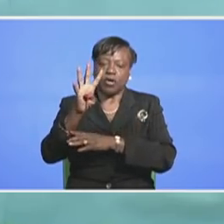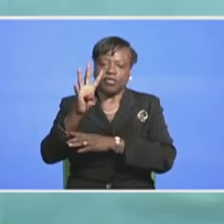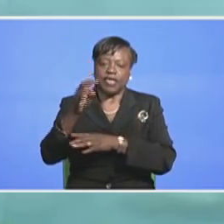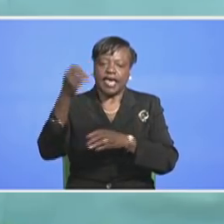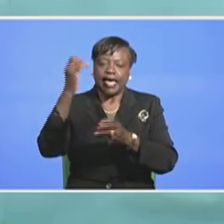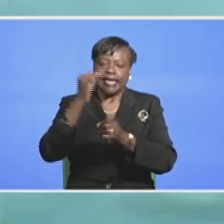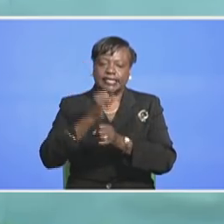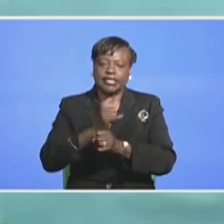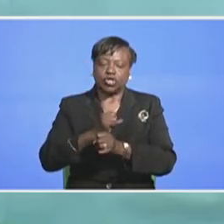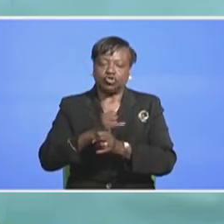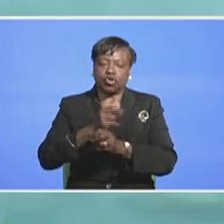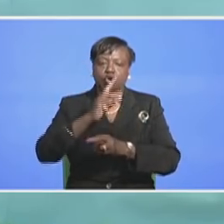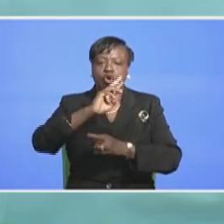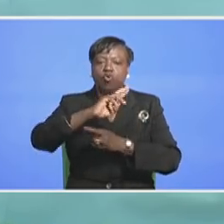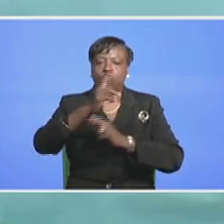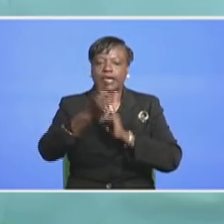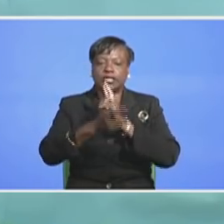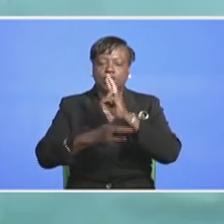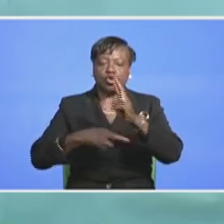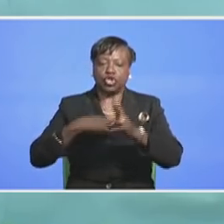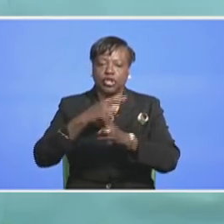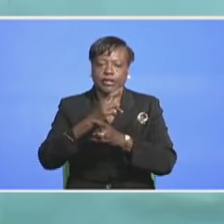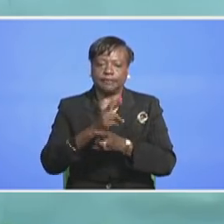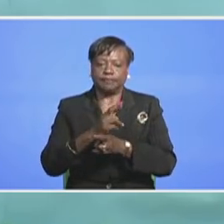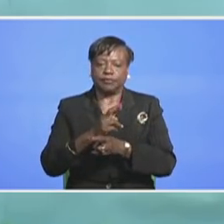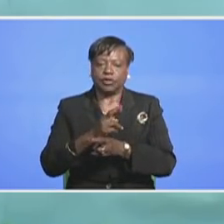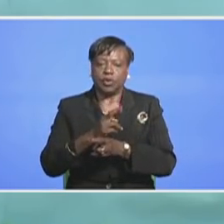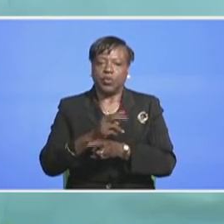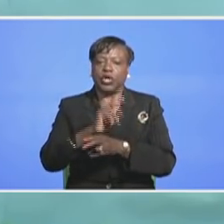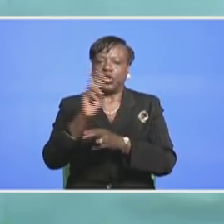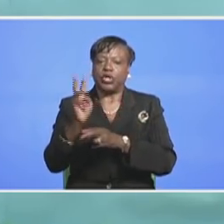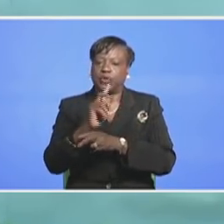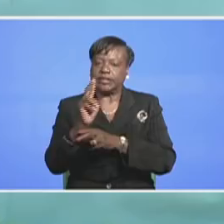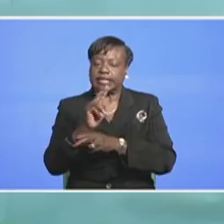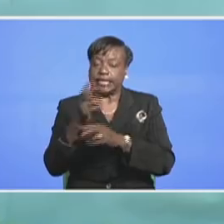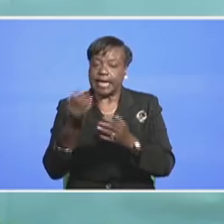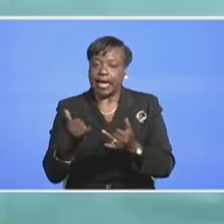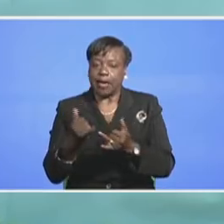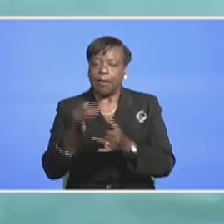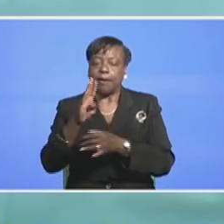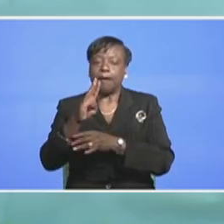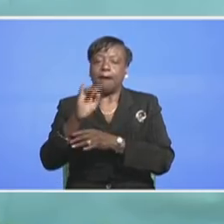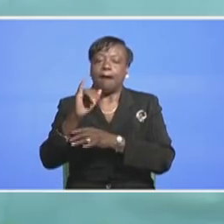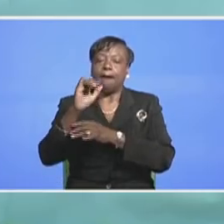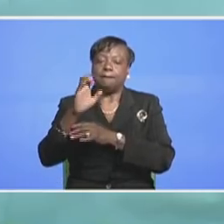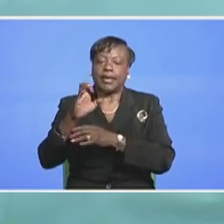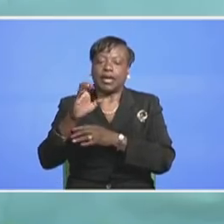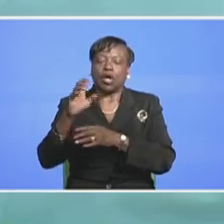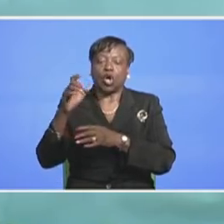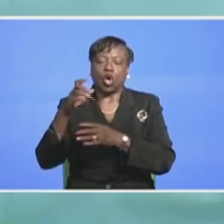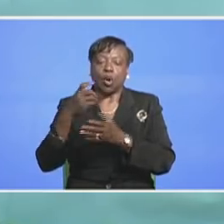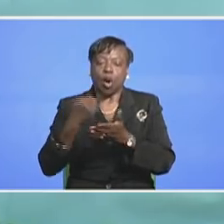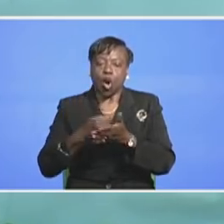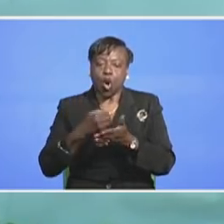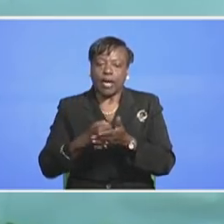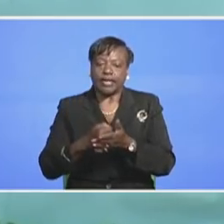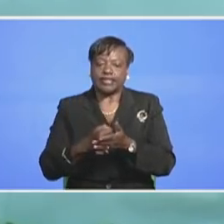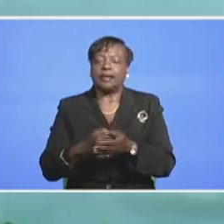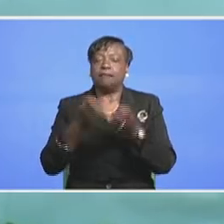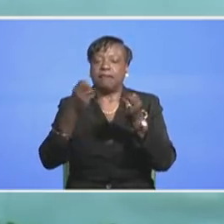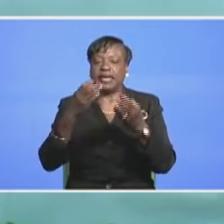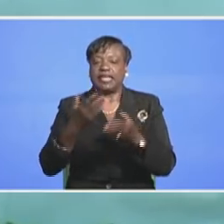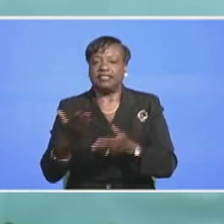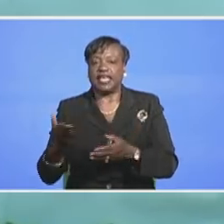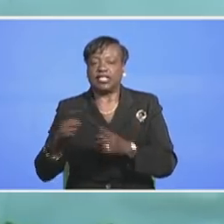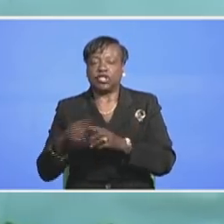revolution, where they're using bitcoins and a lot of different things to move society ahead, you guys are going to